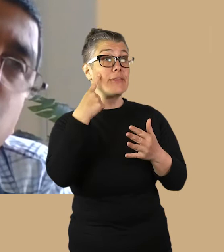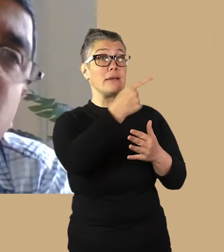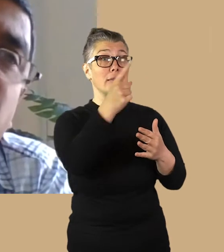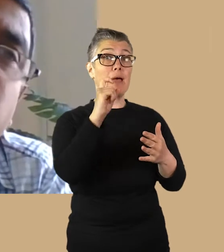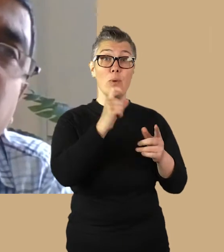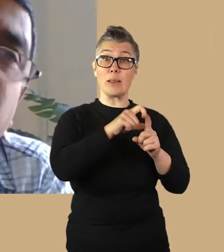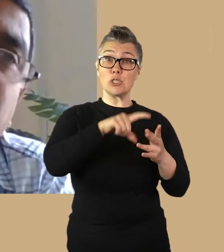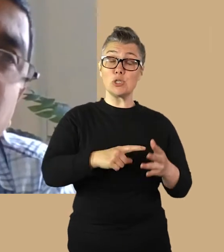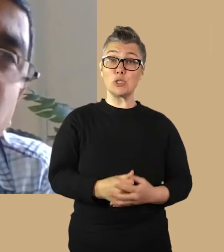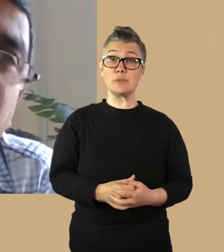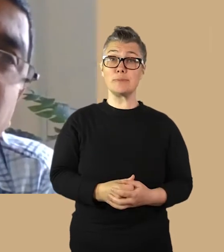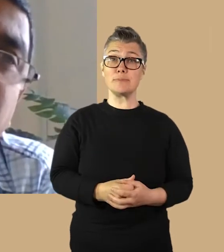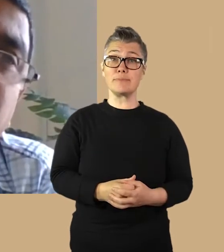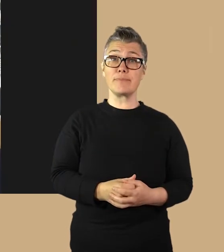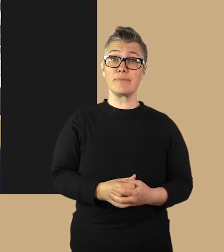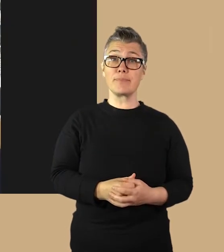they will do that for you?